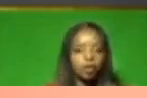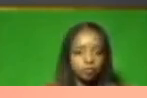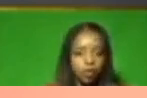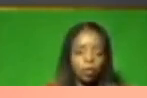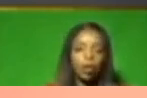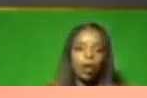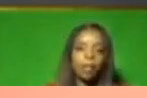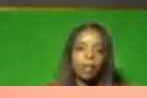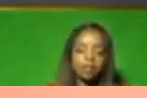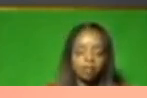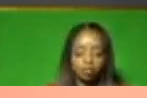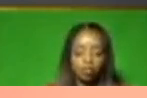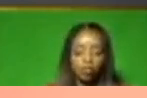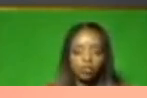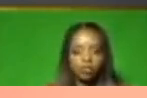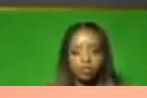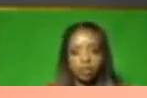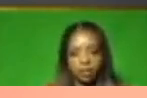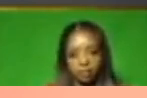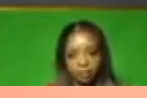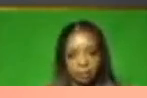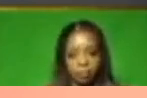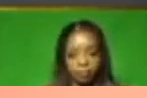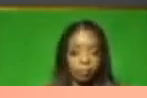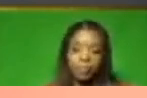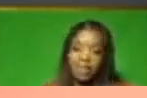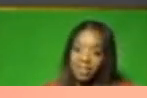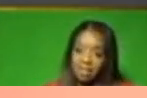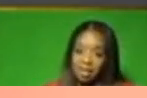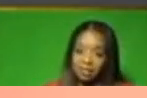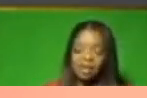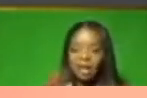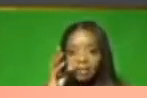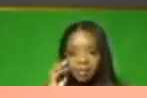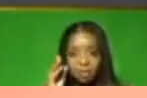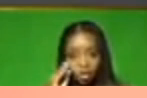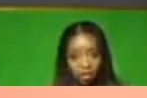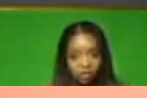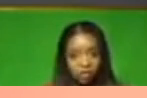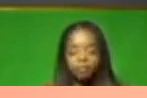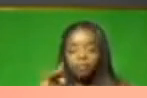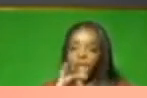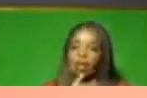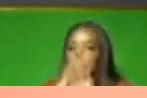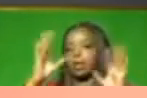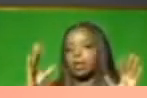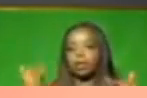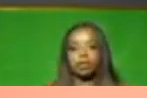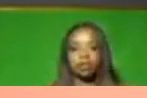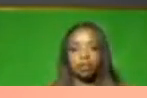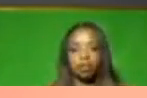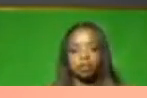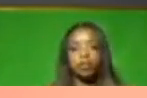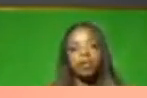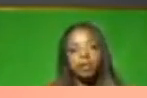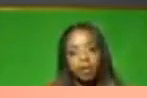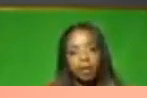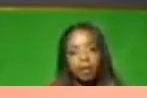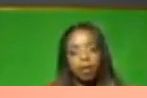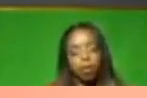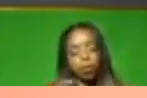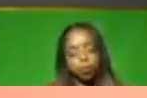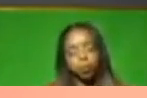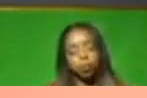processes. Now, through this experience, it is clear that the removal of red tape is a